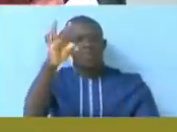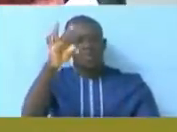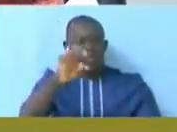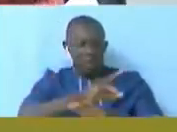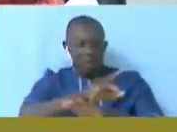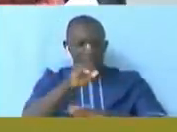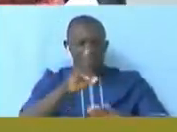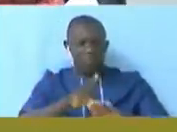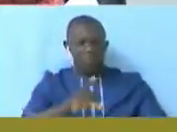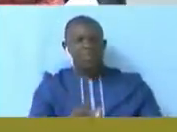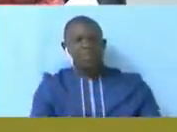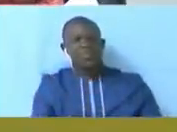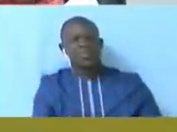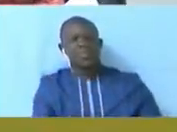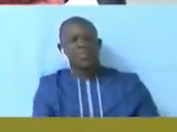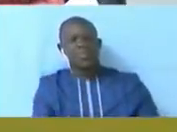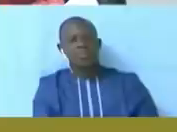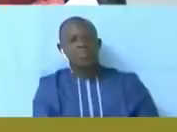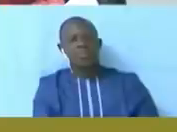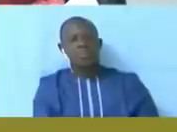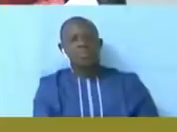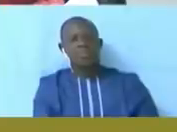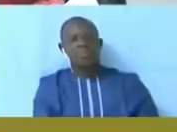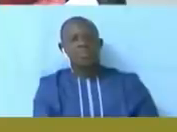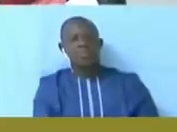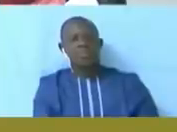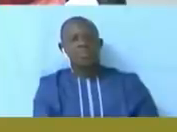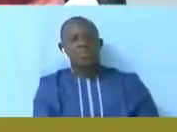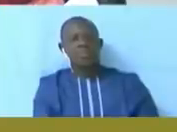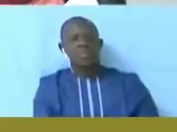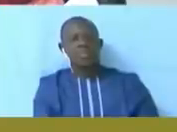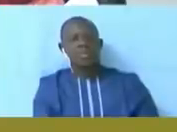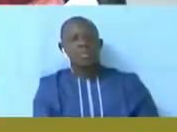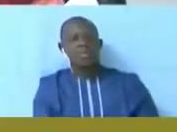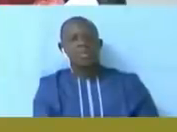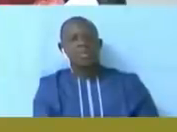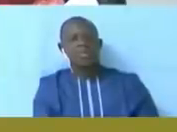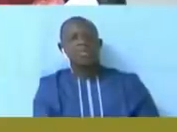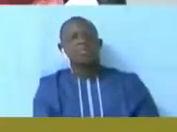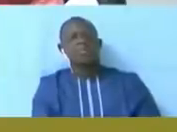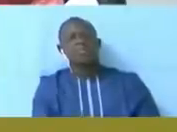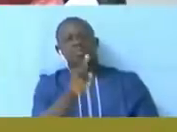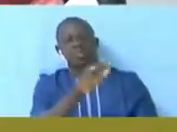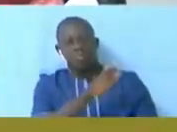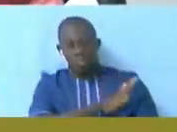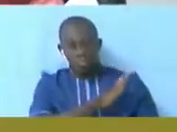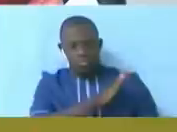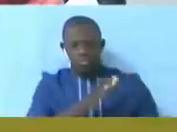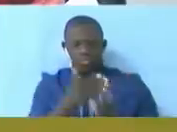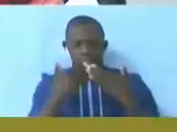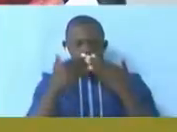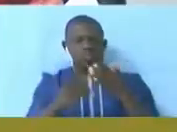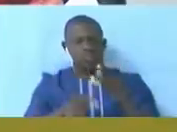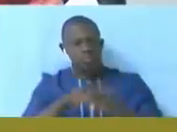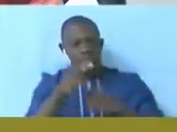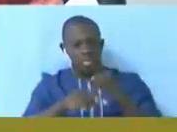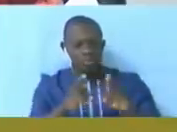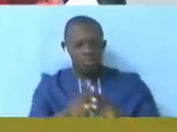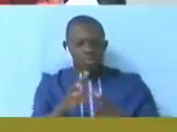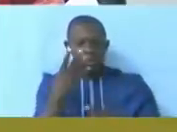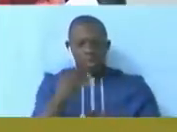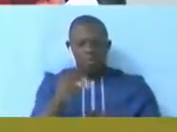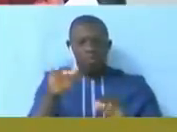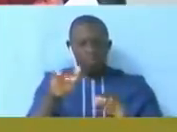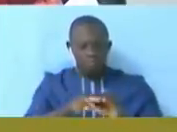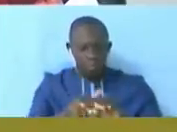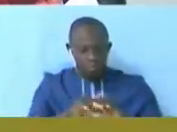and Farafenye Magistrates Court. Mansakonko Magistrates Court. You also described how membership of the APRC could gain